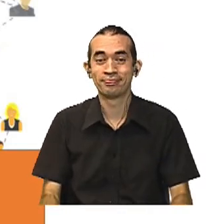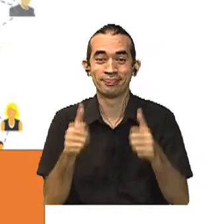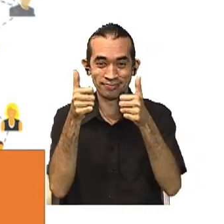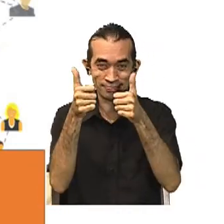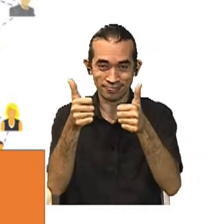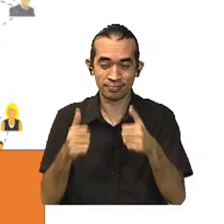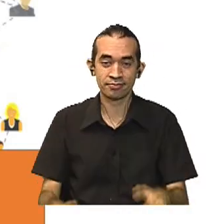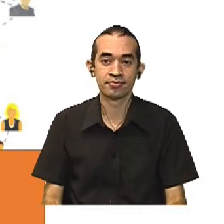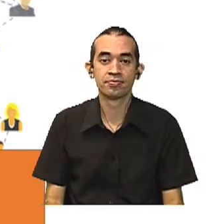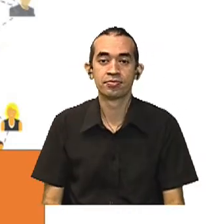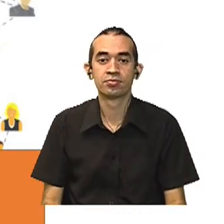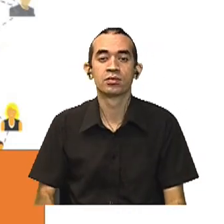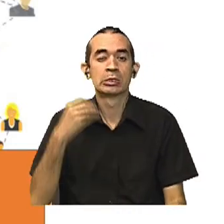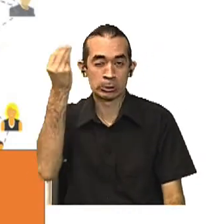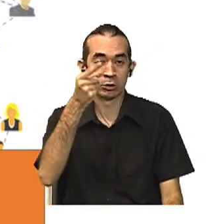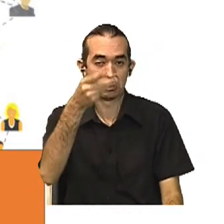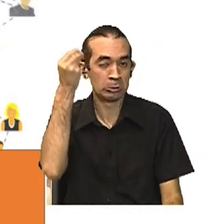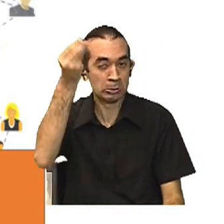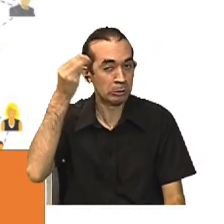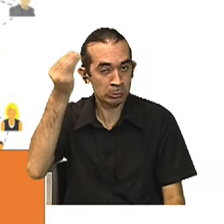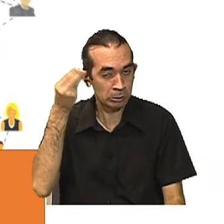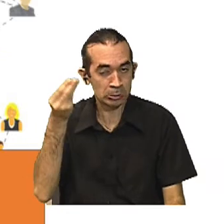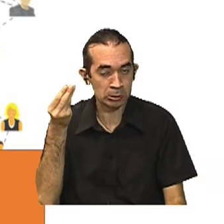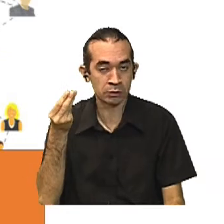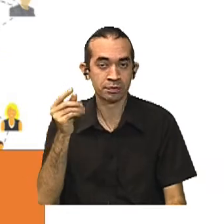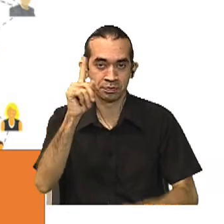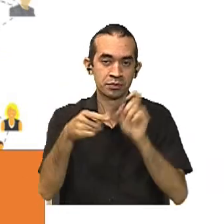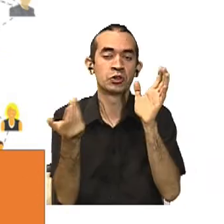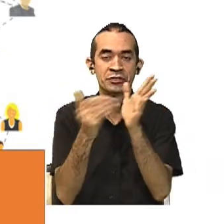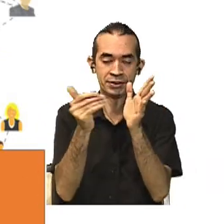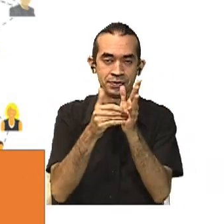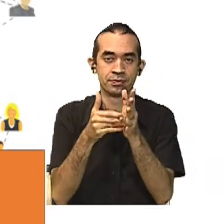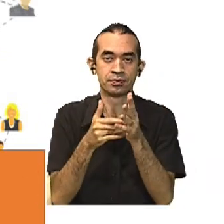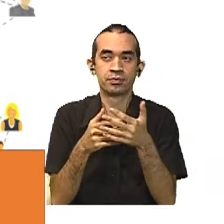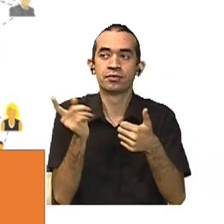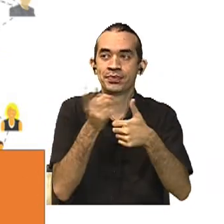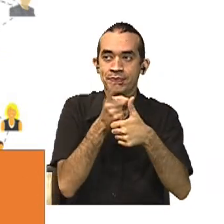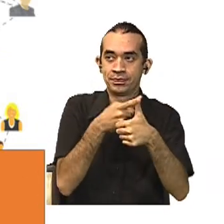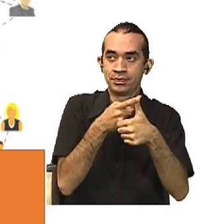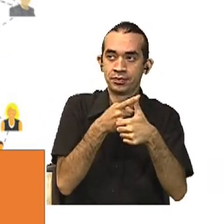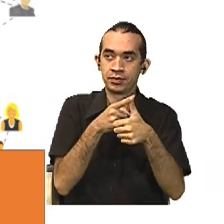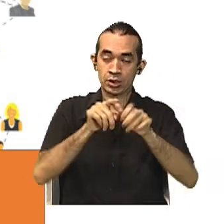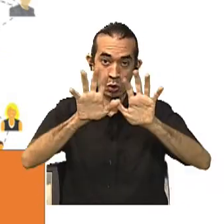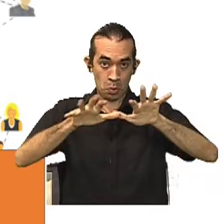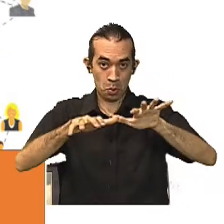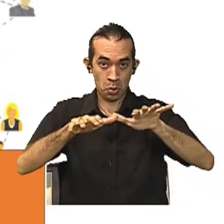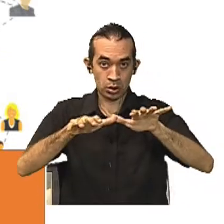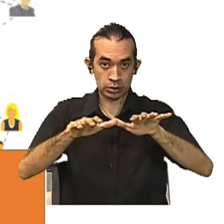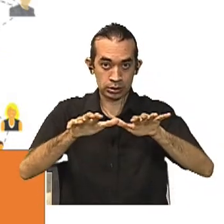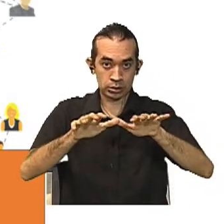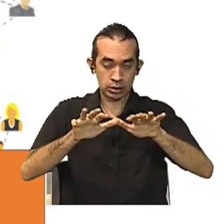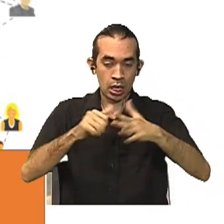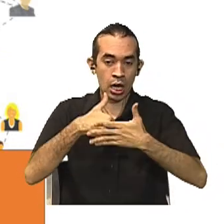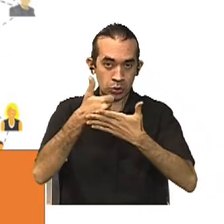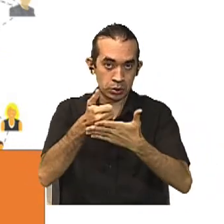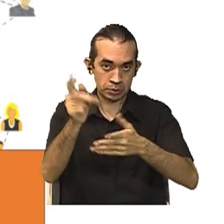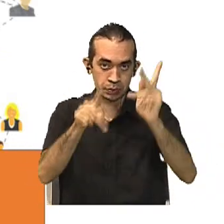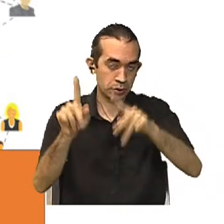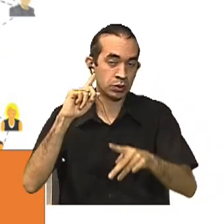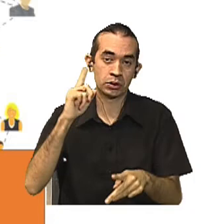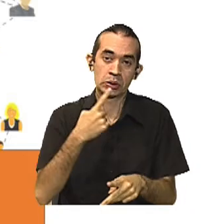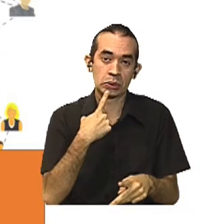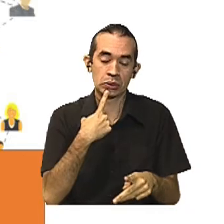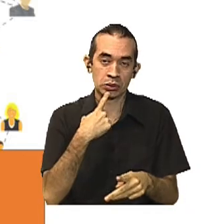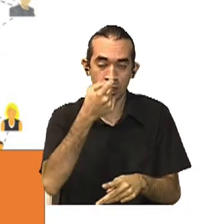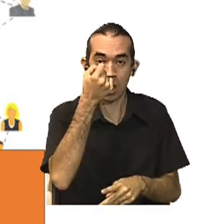Okay, so think about these questions. I'm going to repeat it. Did you know that computers help deaf people